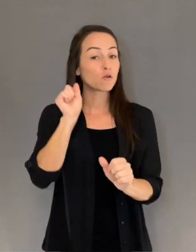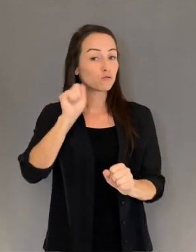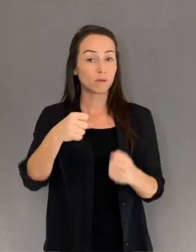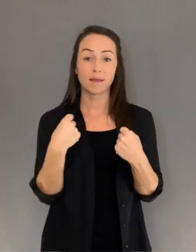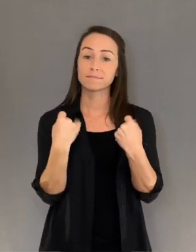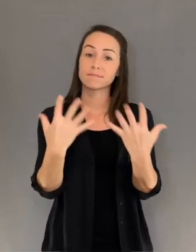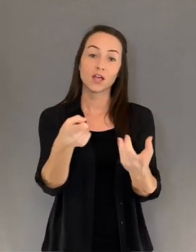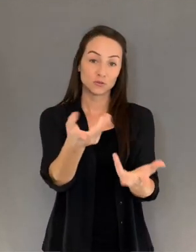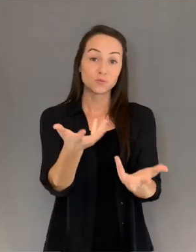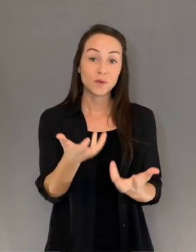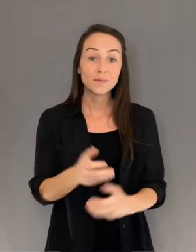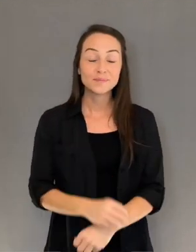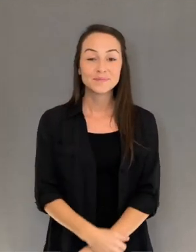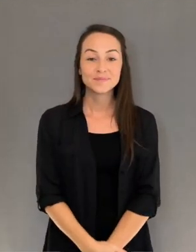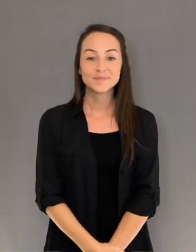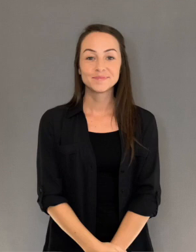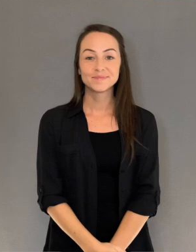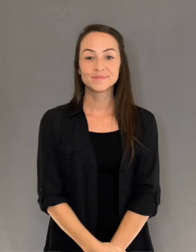as desired.